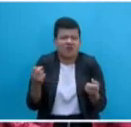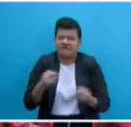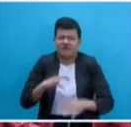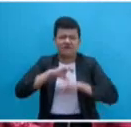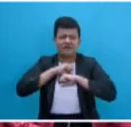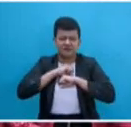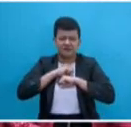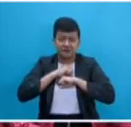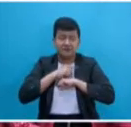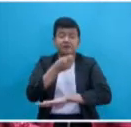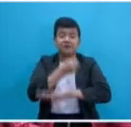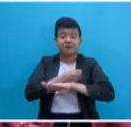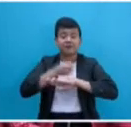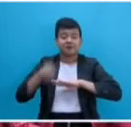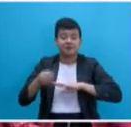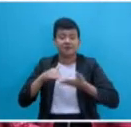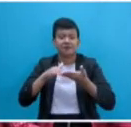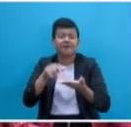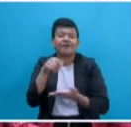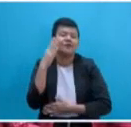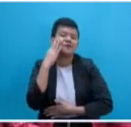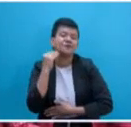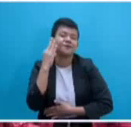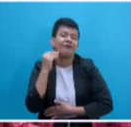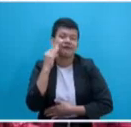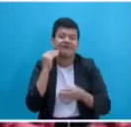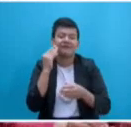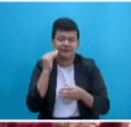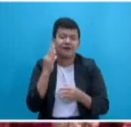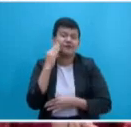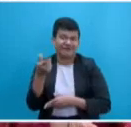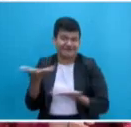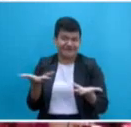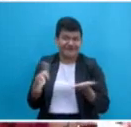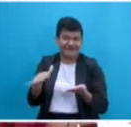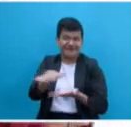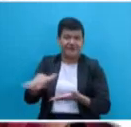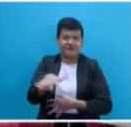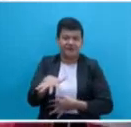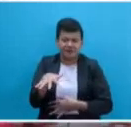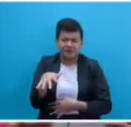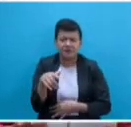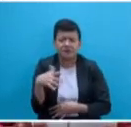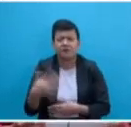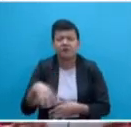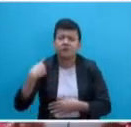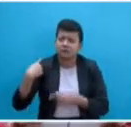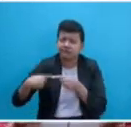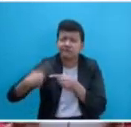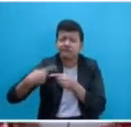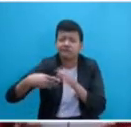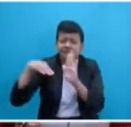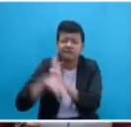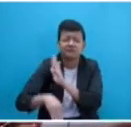industry, Mr. Speaker, sir, continues to wallow in its own pool of mill mud and nothing was mentioned in the address to